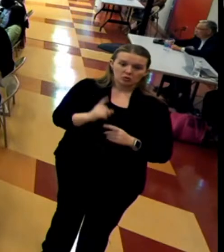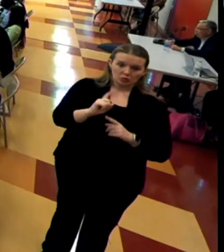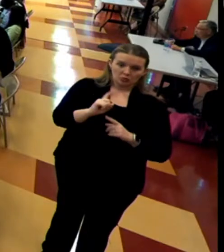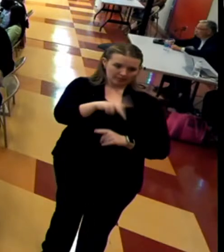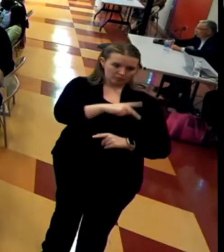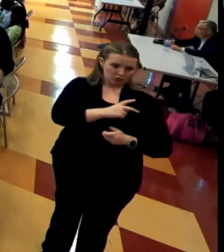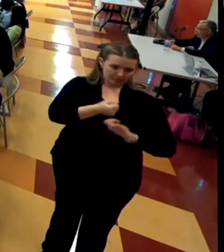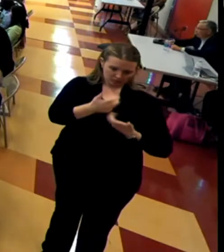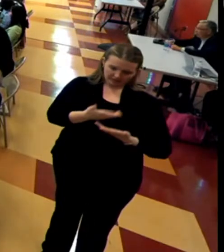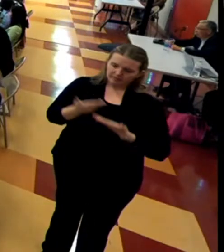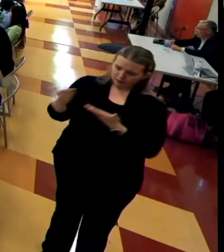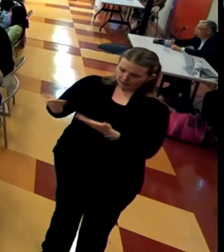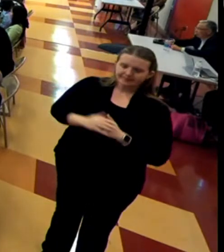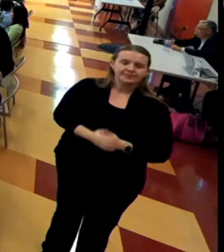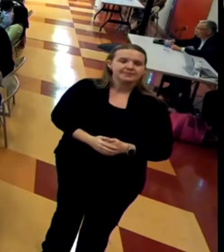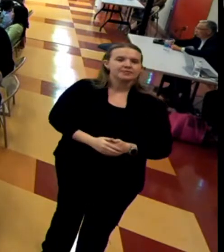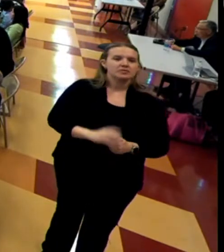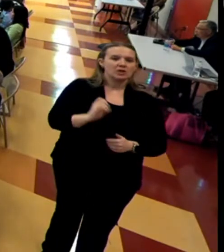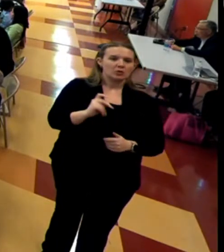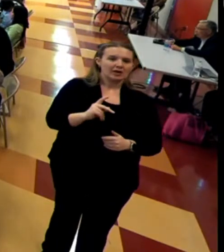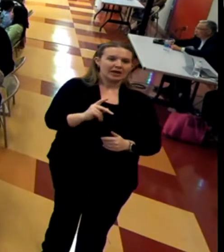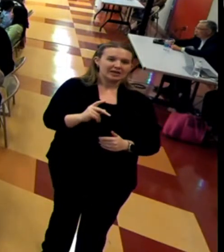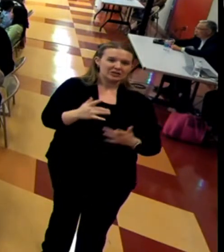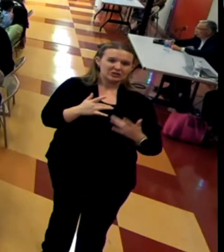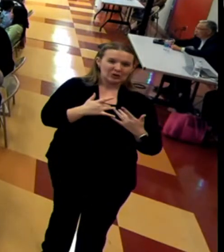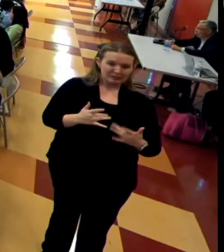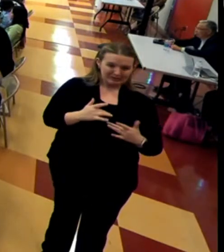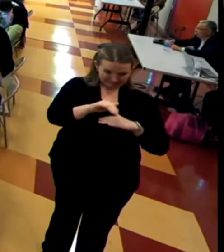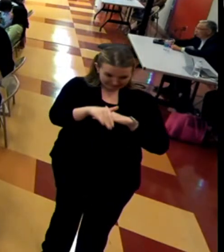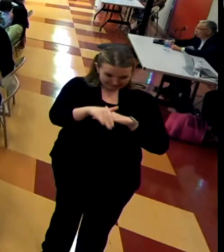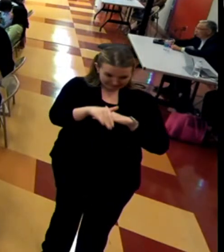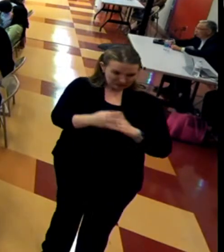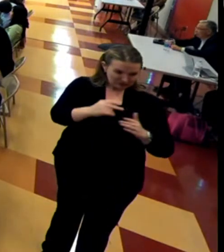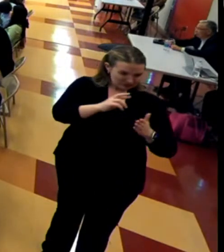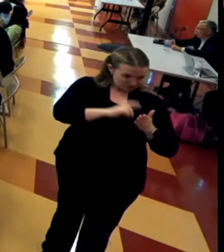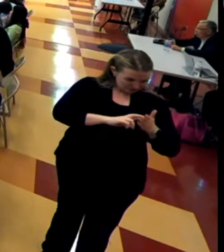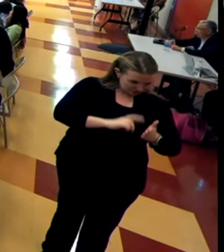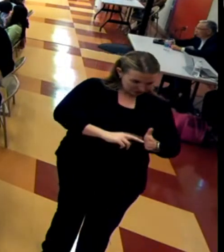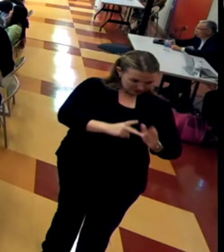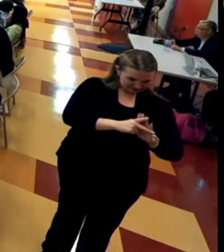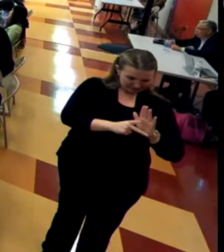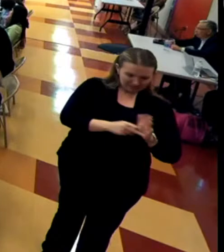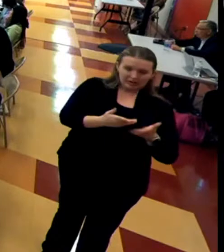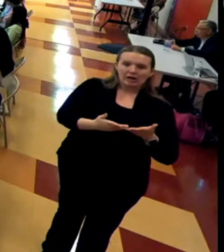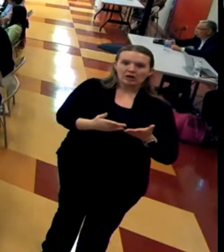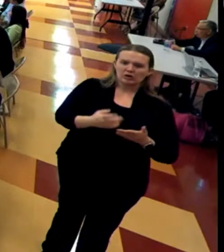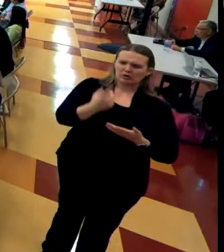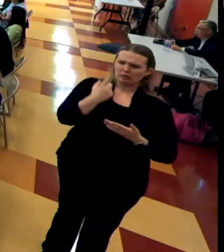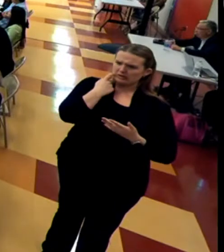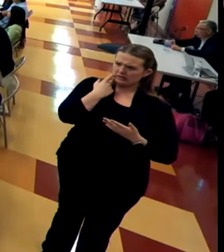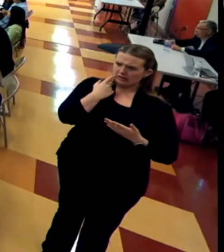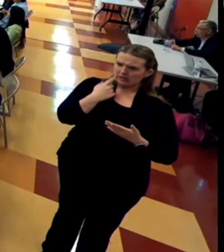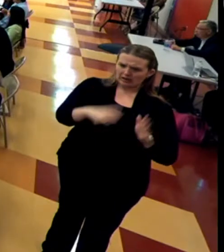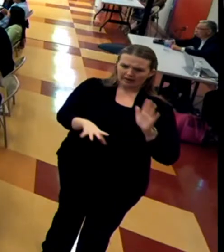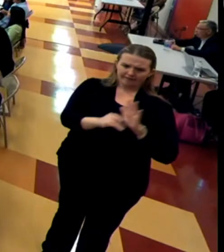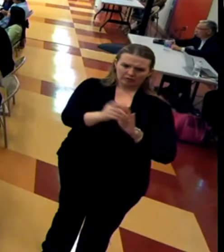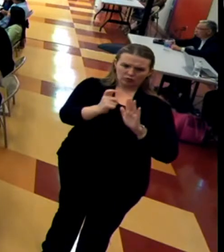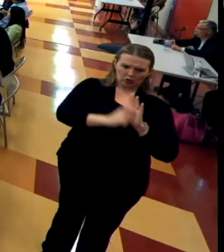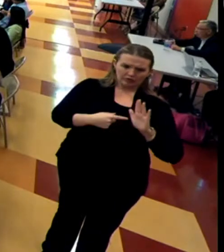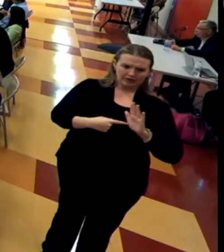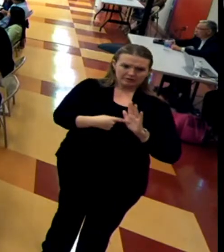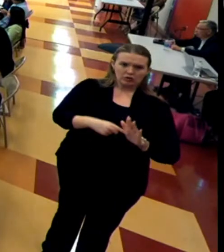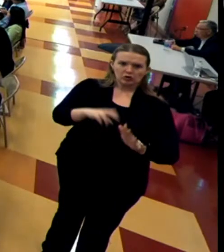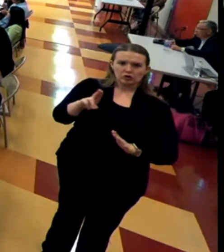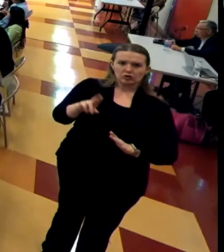granted. Thank you. So I usually stay up pretty late at night researching some policy stuff. And the other day, I stumbled across an article that says